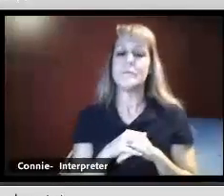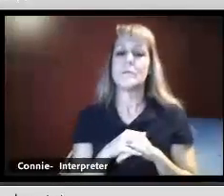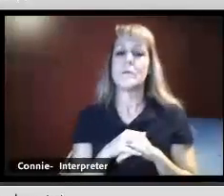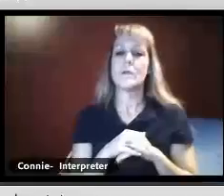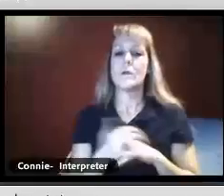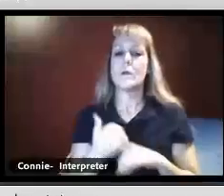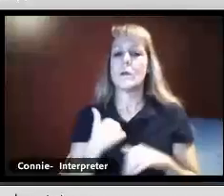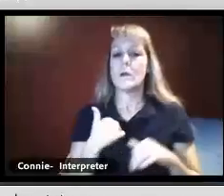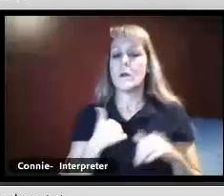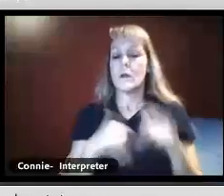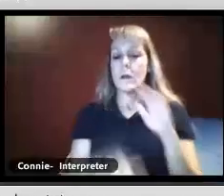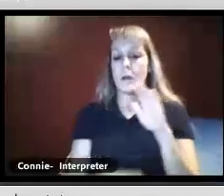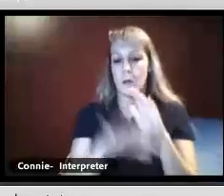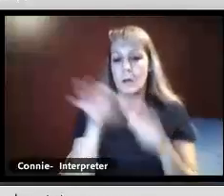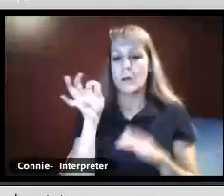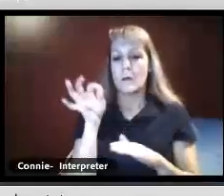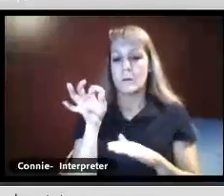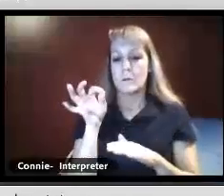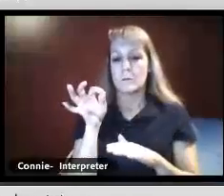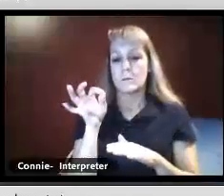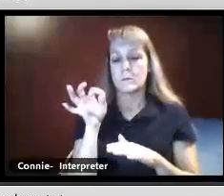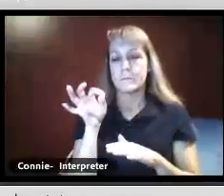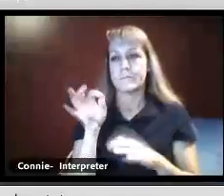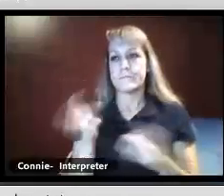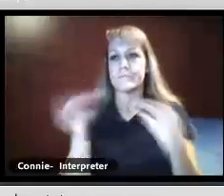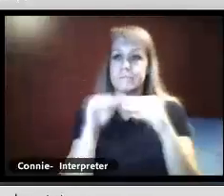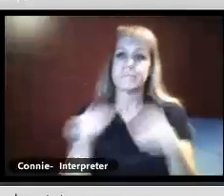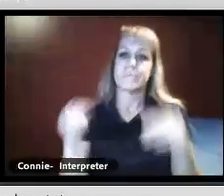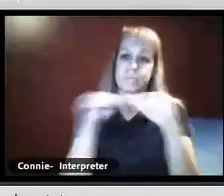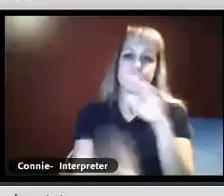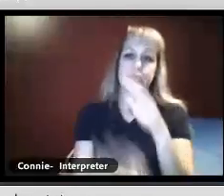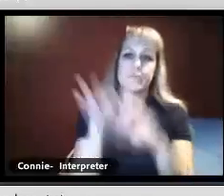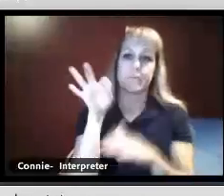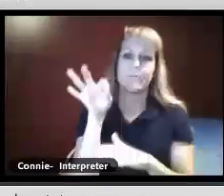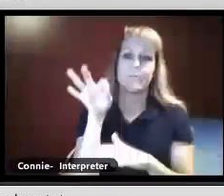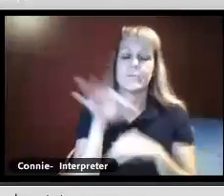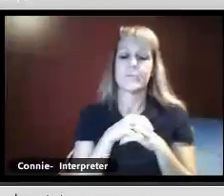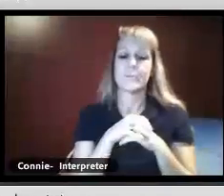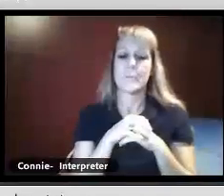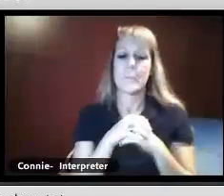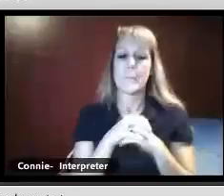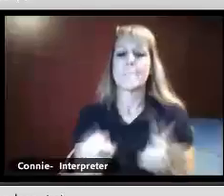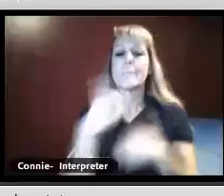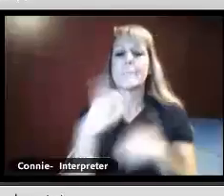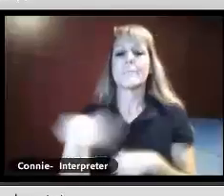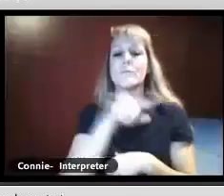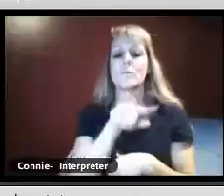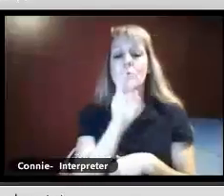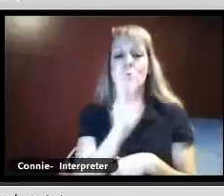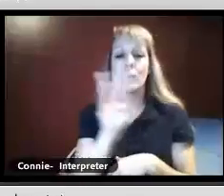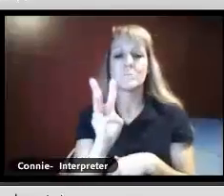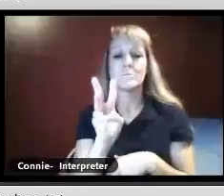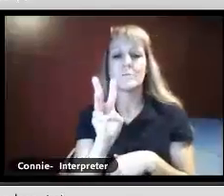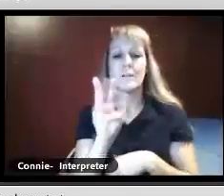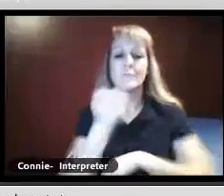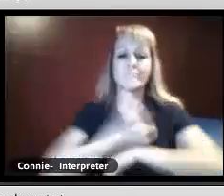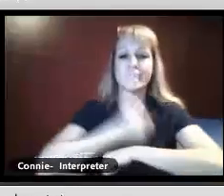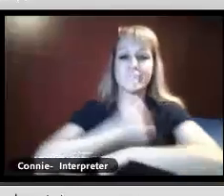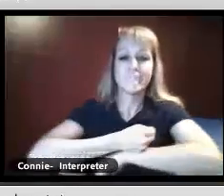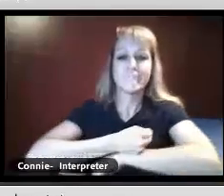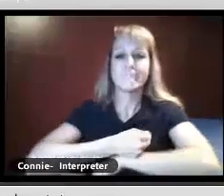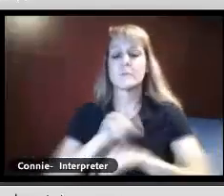found actually more and more, and as perhaps many of you, that websites come and go, but search skills